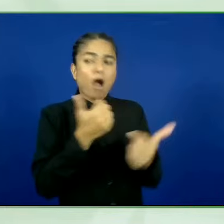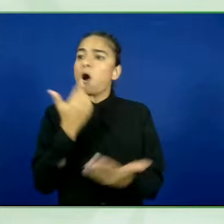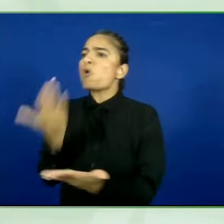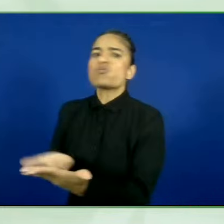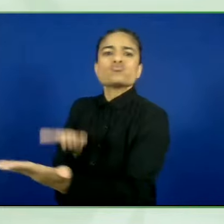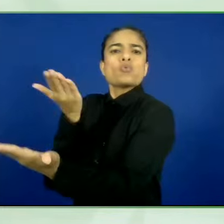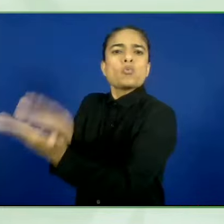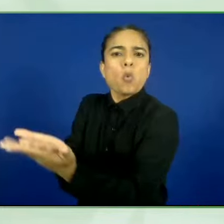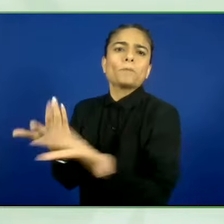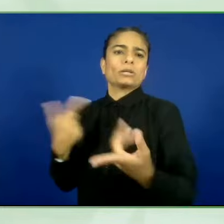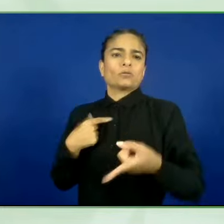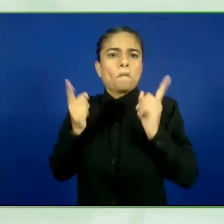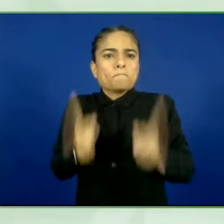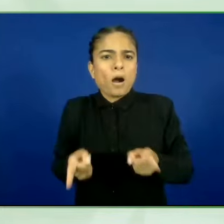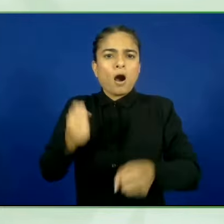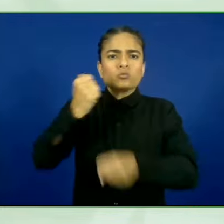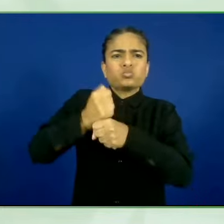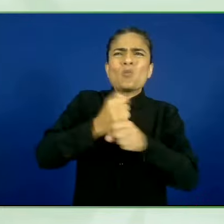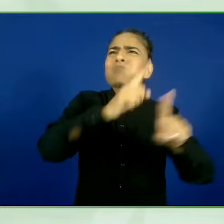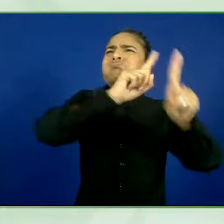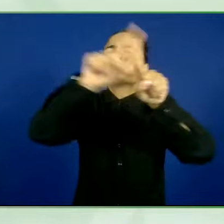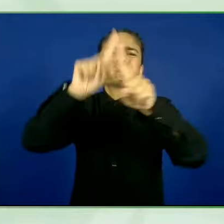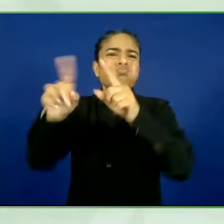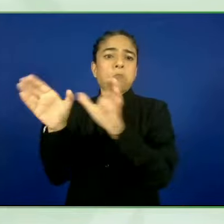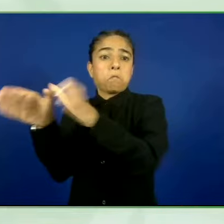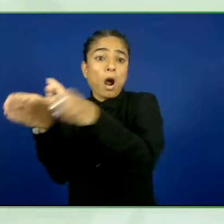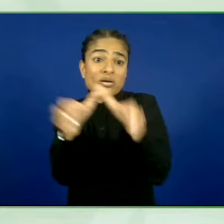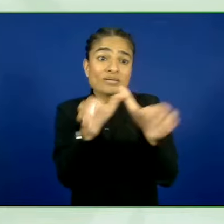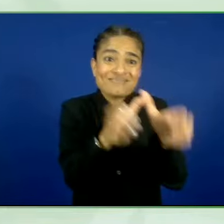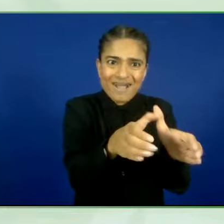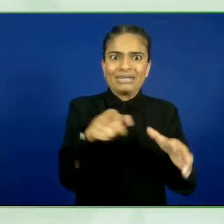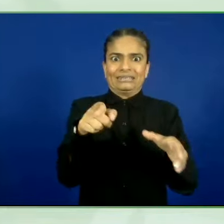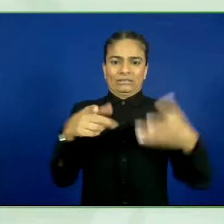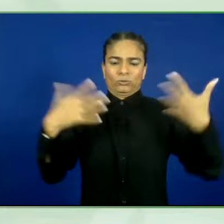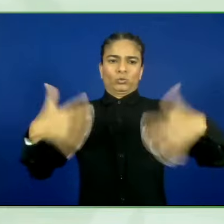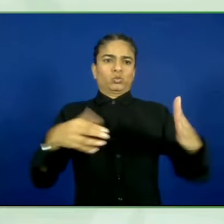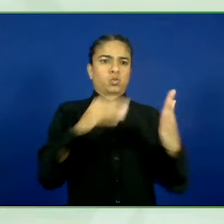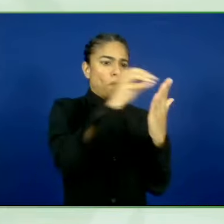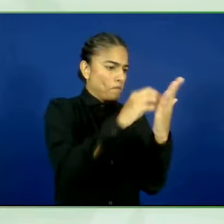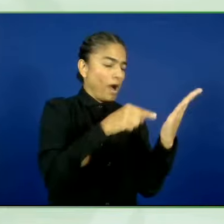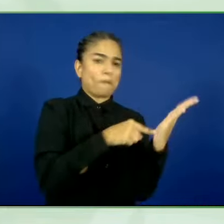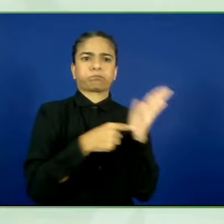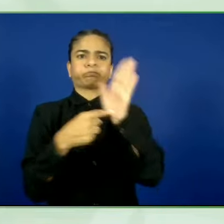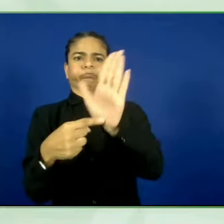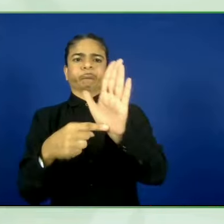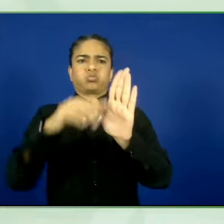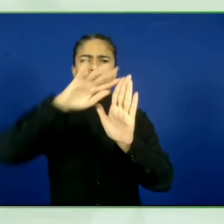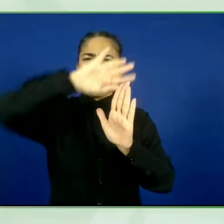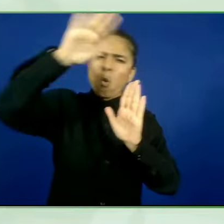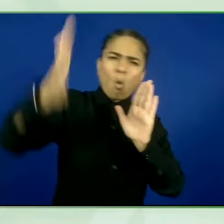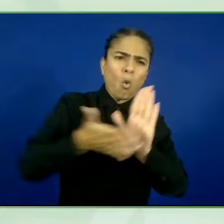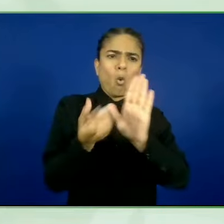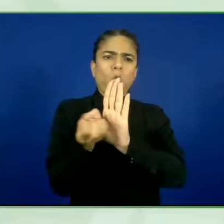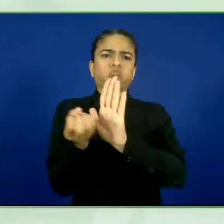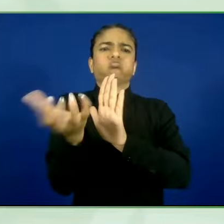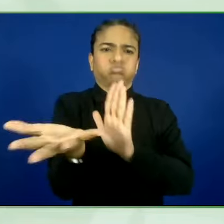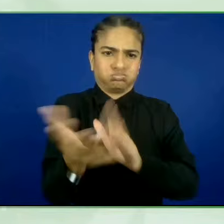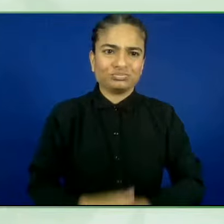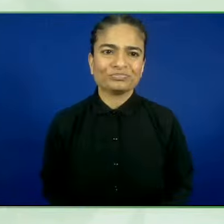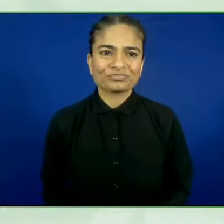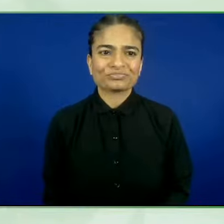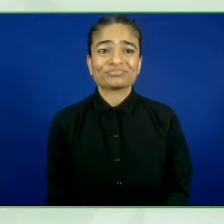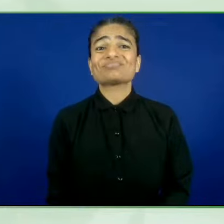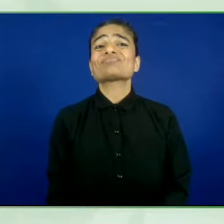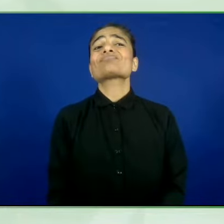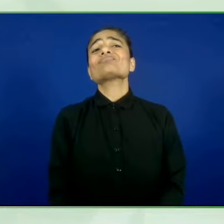Other partners may have their own case management tools. Other partners will have their own data collection tools. So it may bring about a challenge where